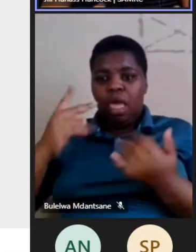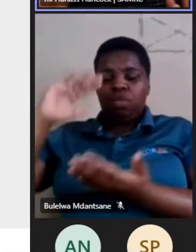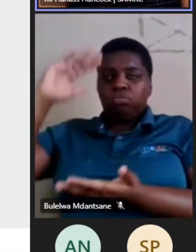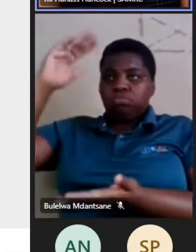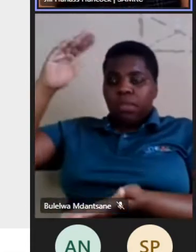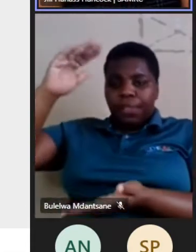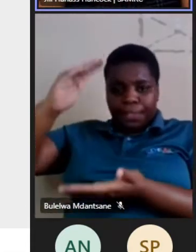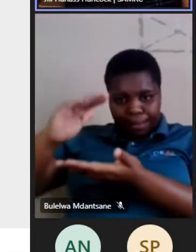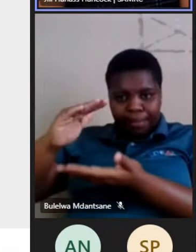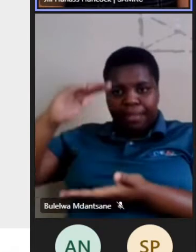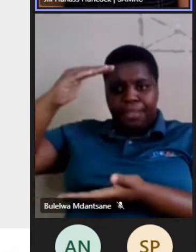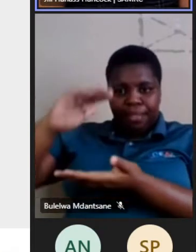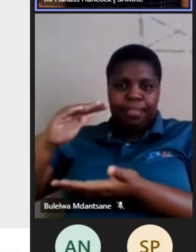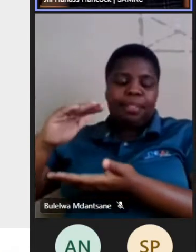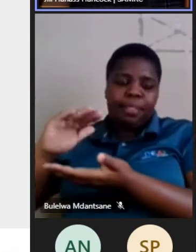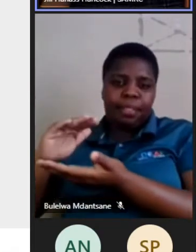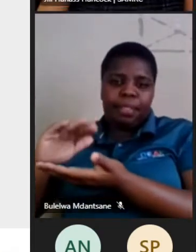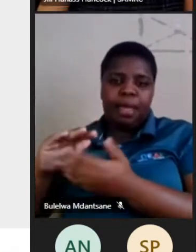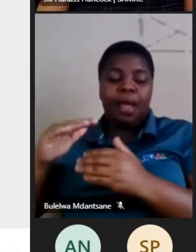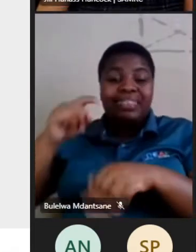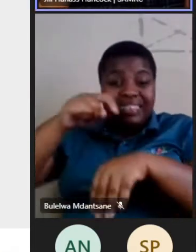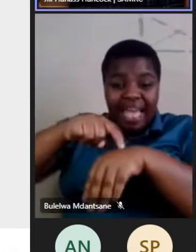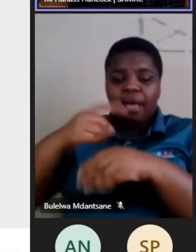2 that is after the hard lockdown.